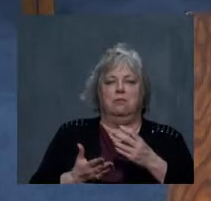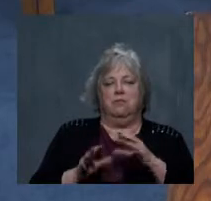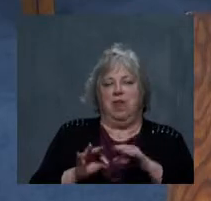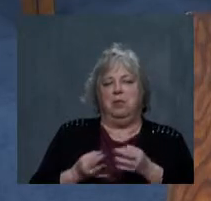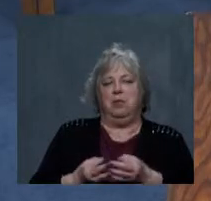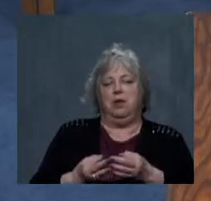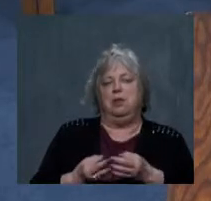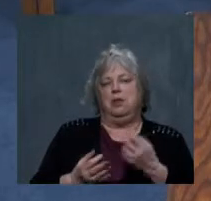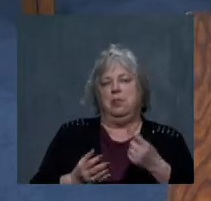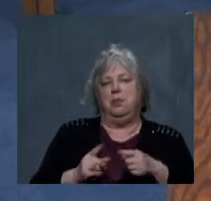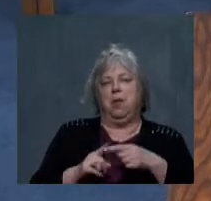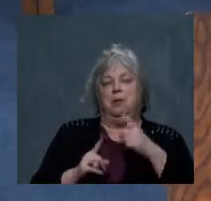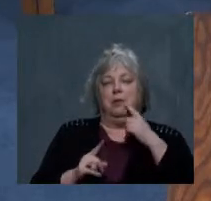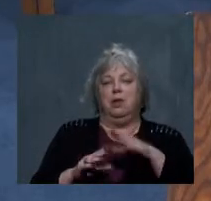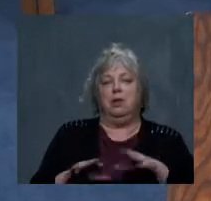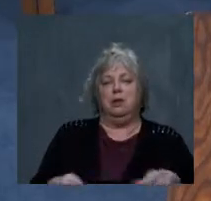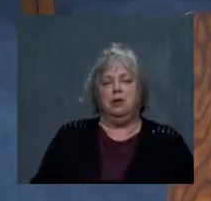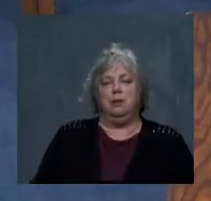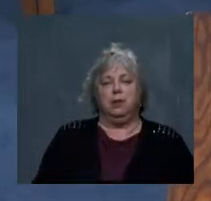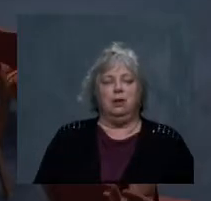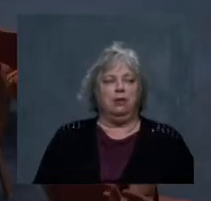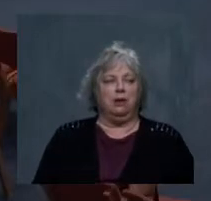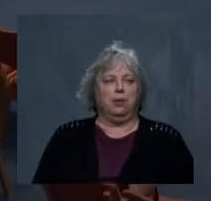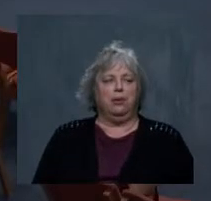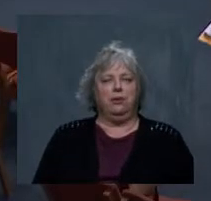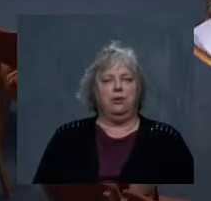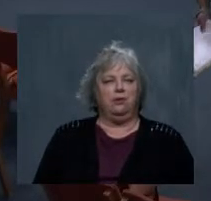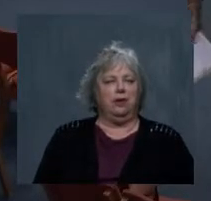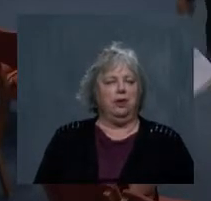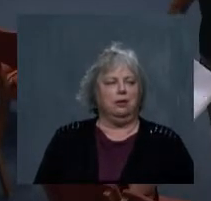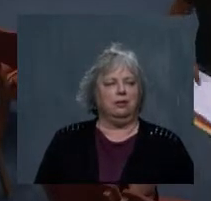Thank you. Uh-huh, thank you. That. Commissioners.